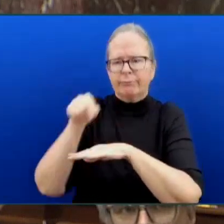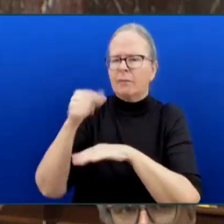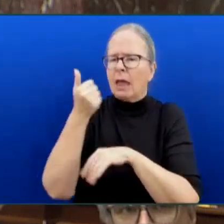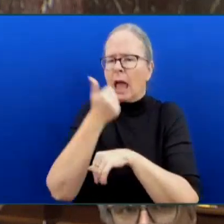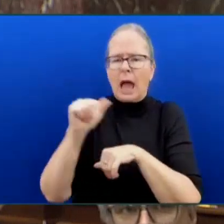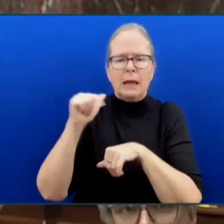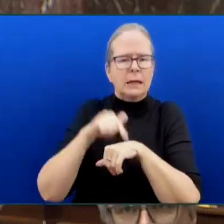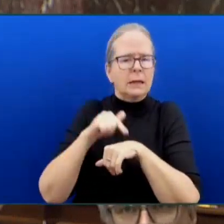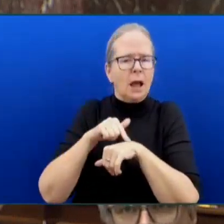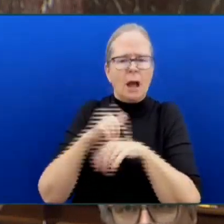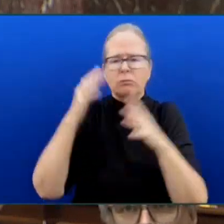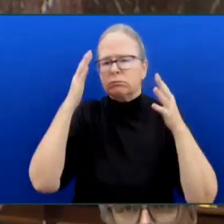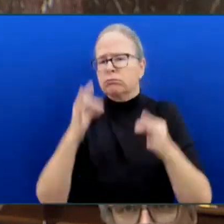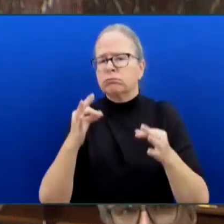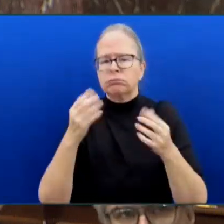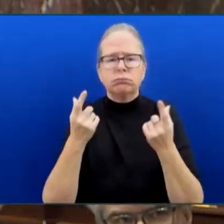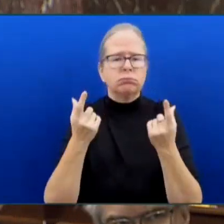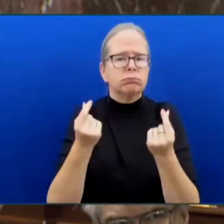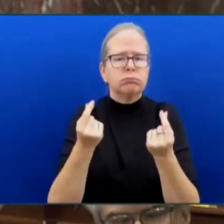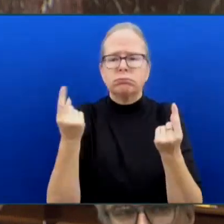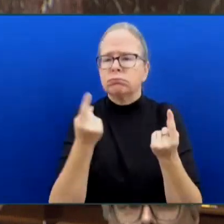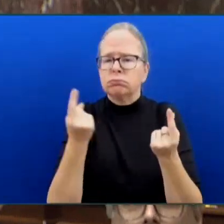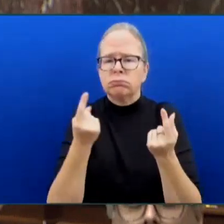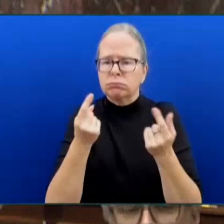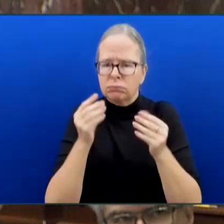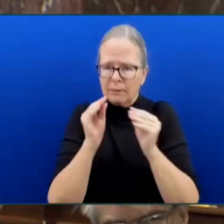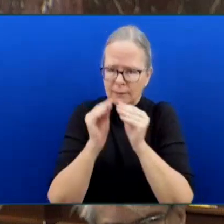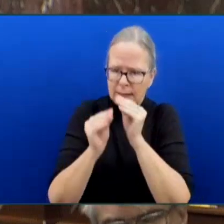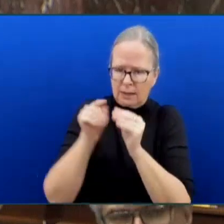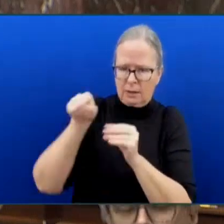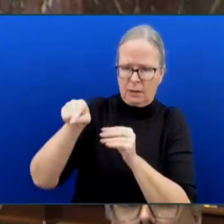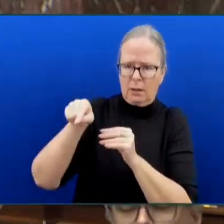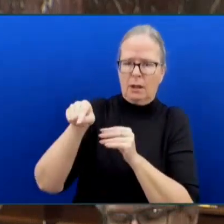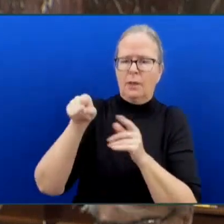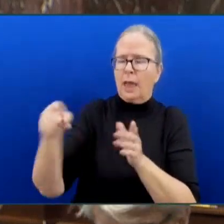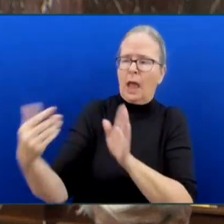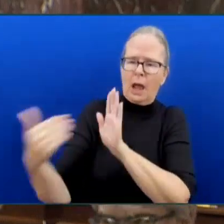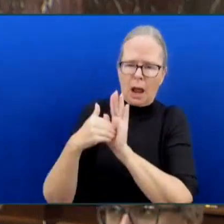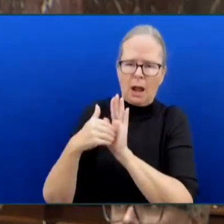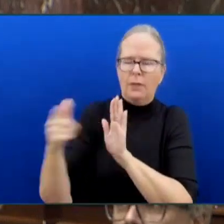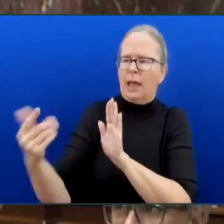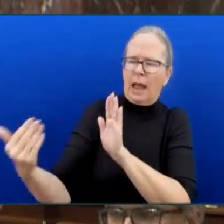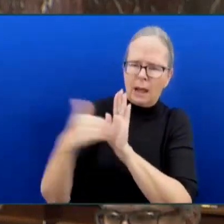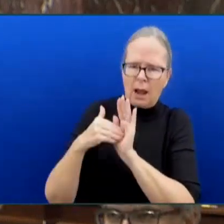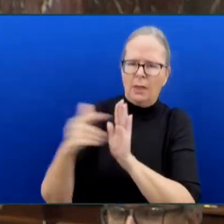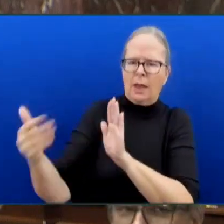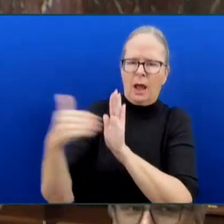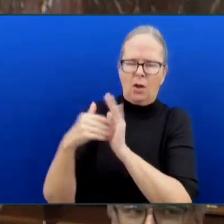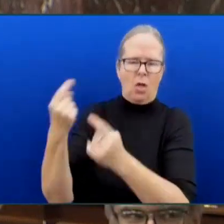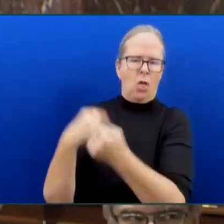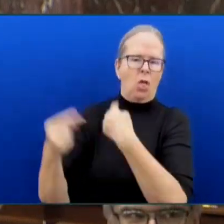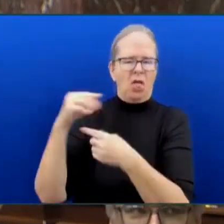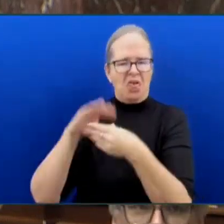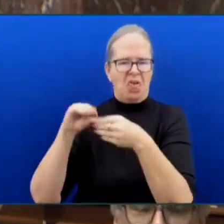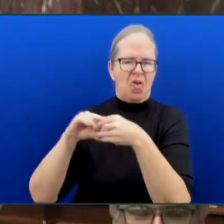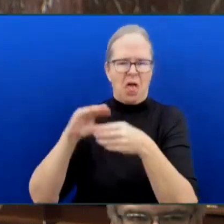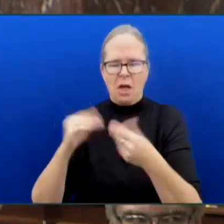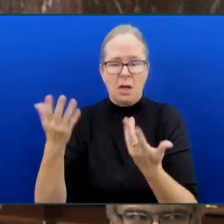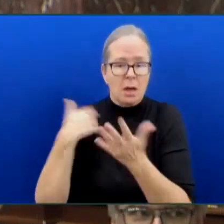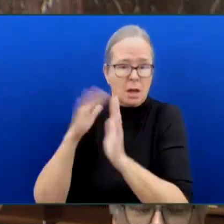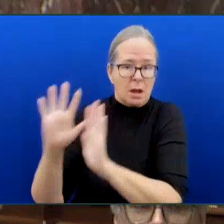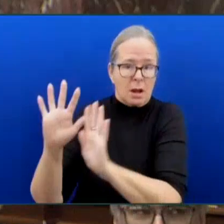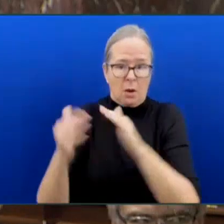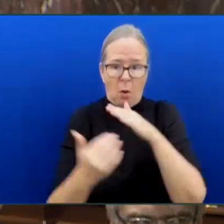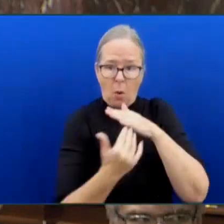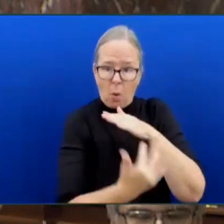Corporation to fix things, they vote against it, they snipe against it. Coastal communities want to work with this government, they want to work with the ferry company to